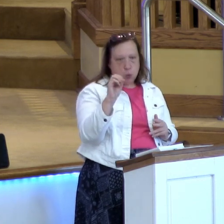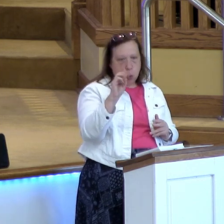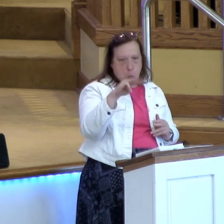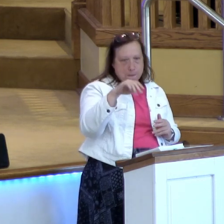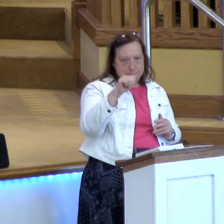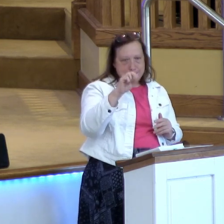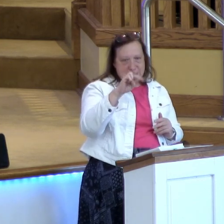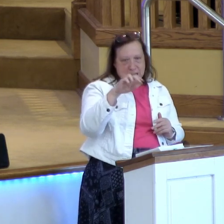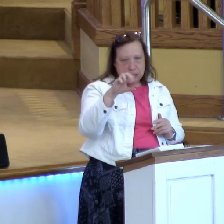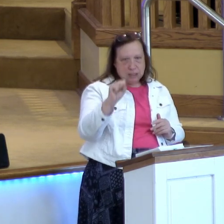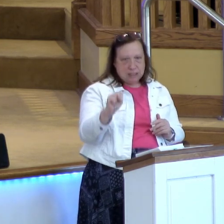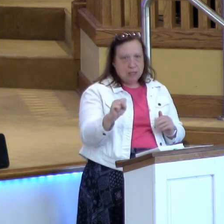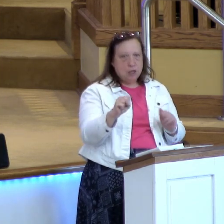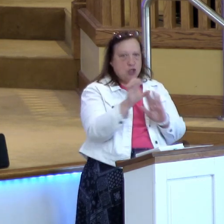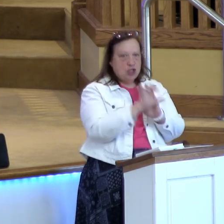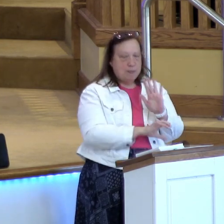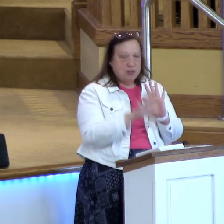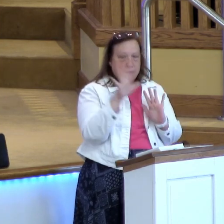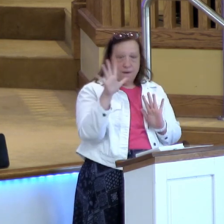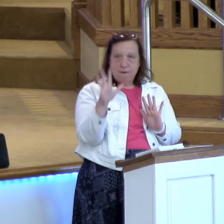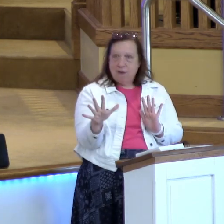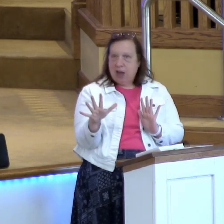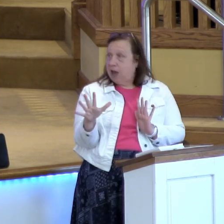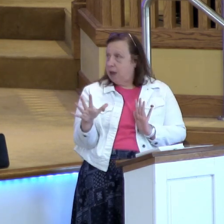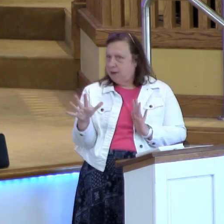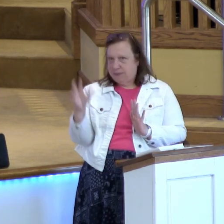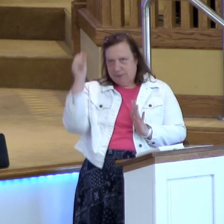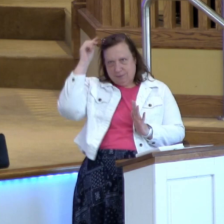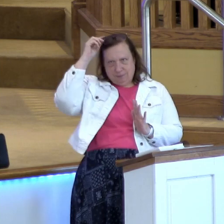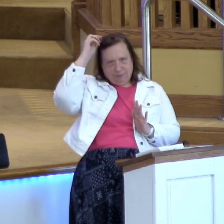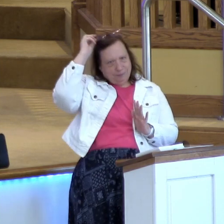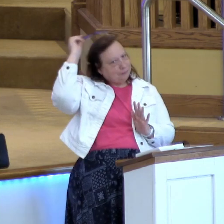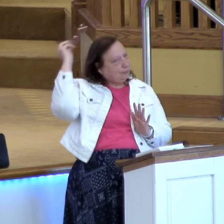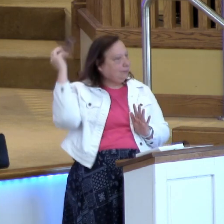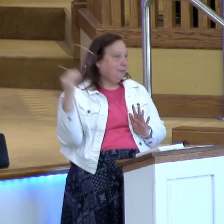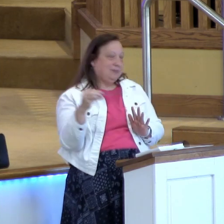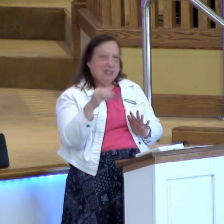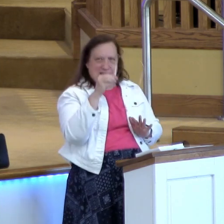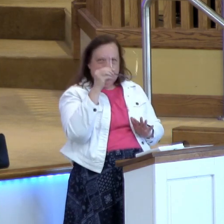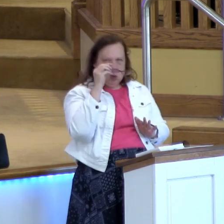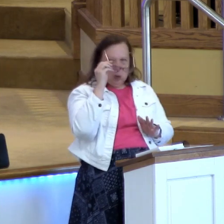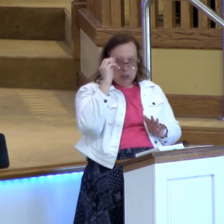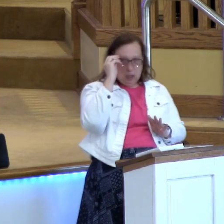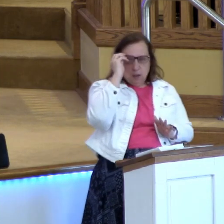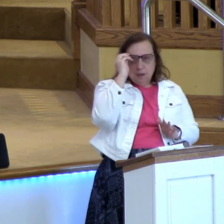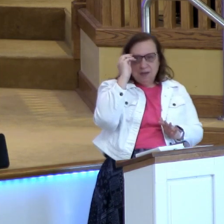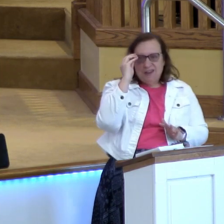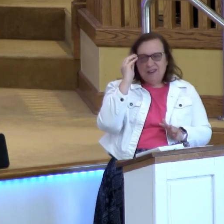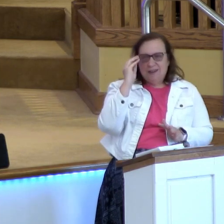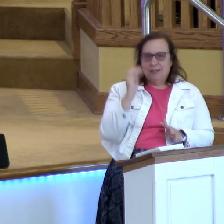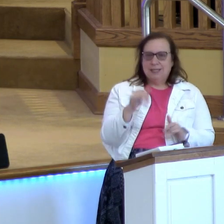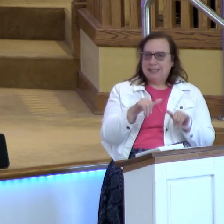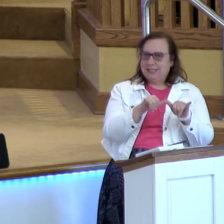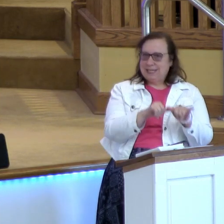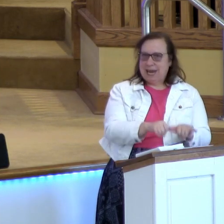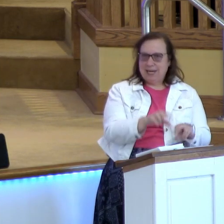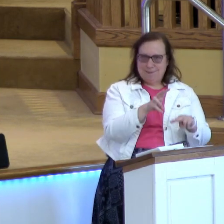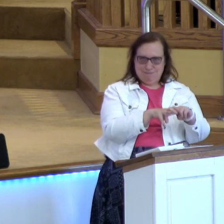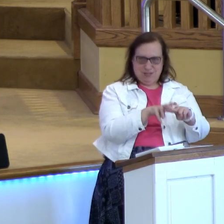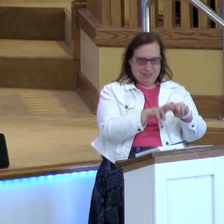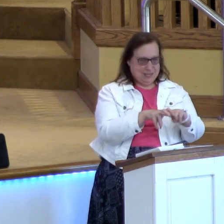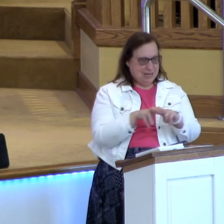and you automatically put he's everything to me. This is just a great one. I love Romans 5, Romans 5. We'll let you stay there,